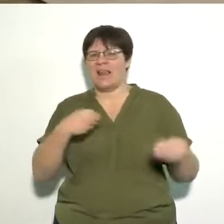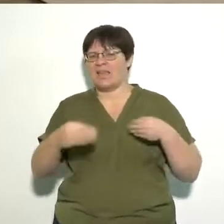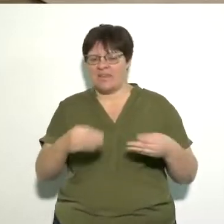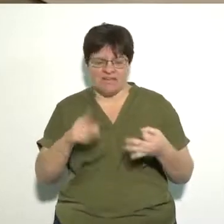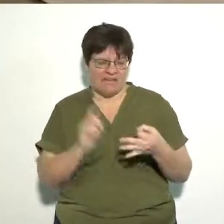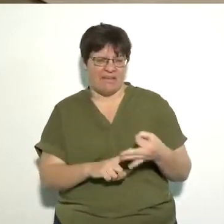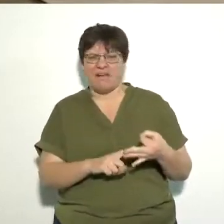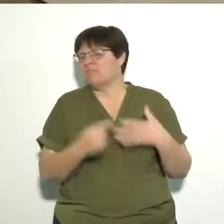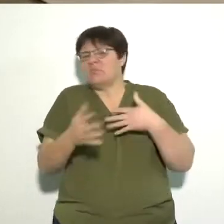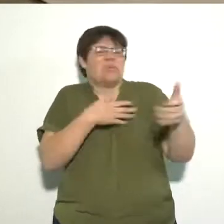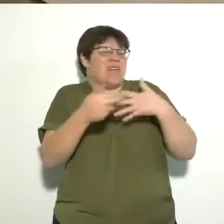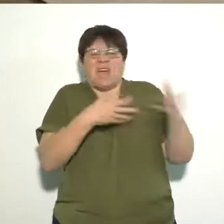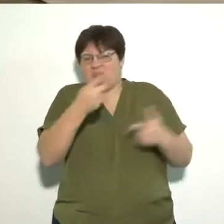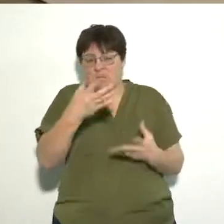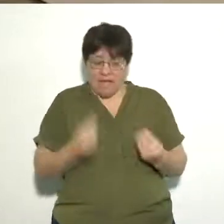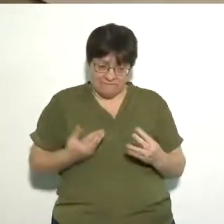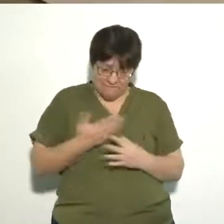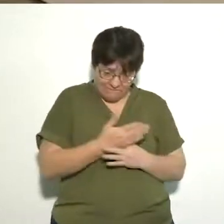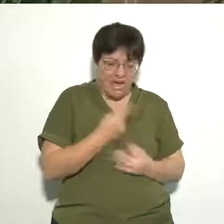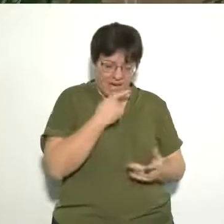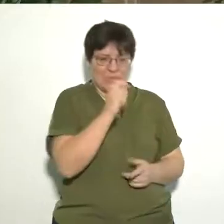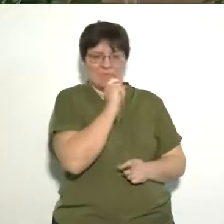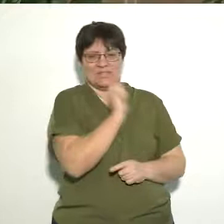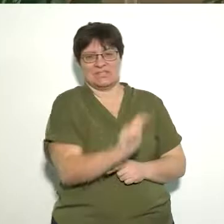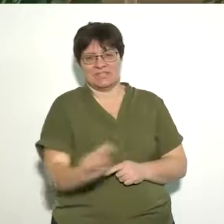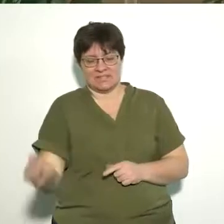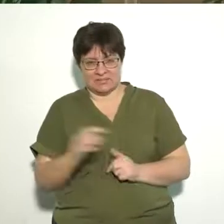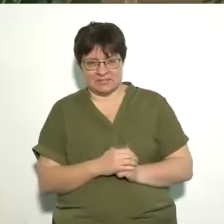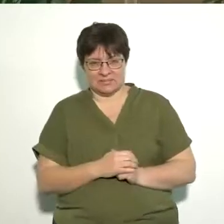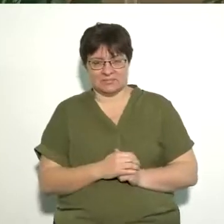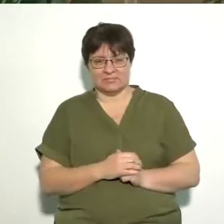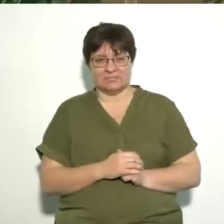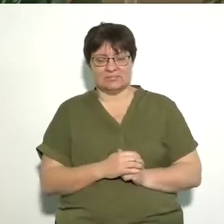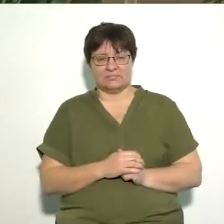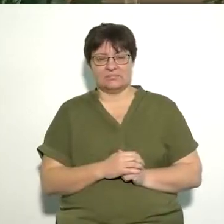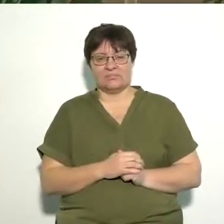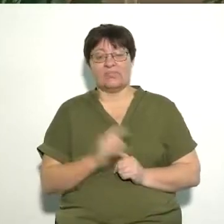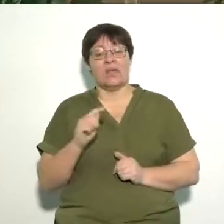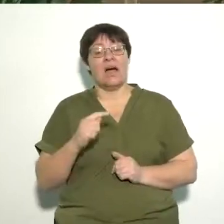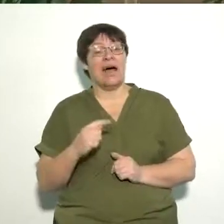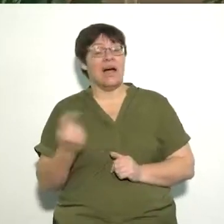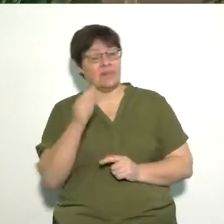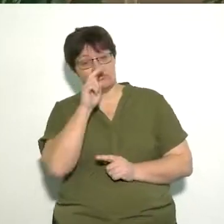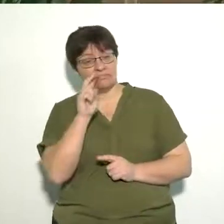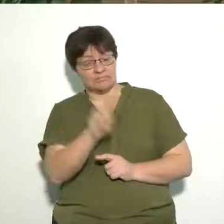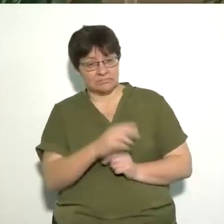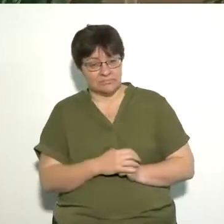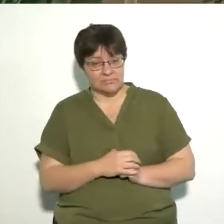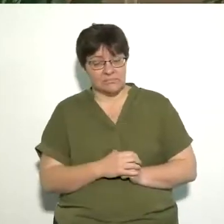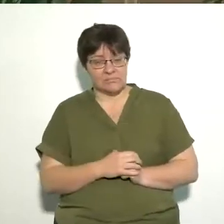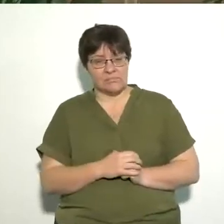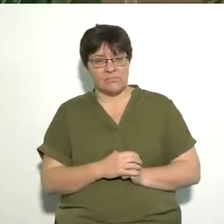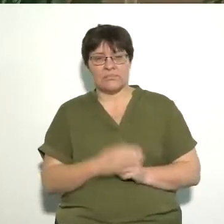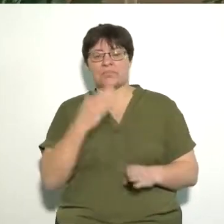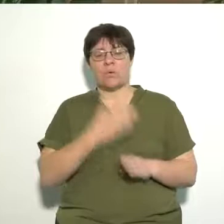leather, whatever you have access to. Okay. The other area that you can also look at, if you're not